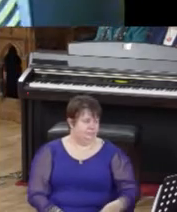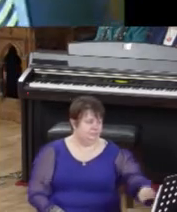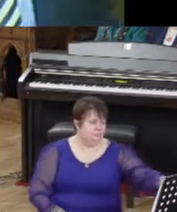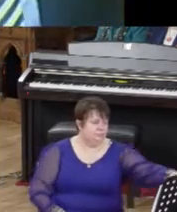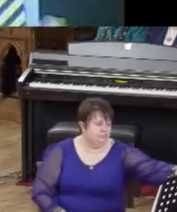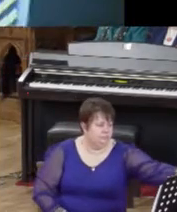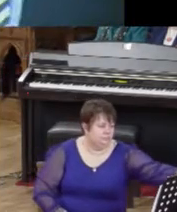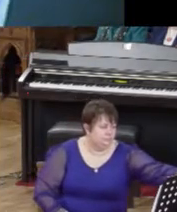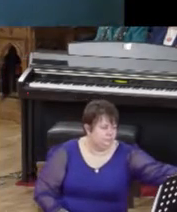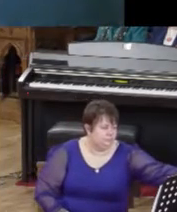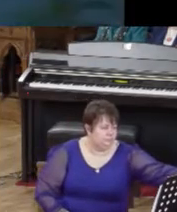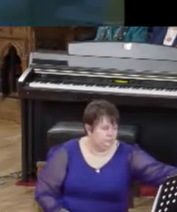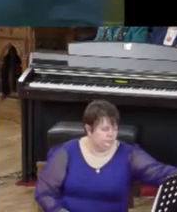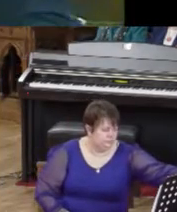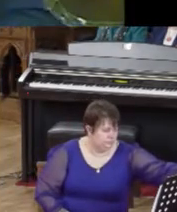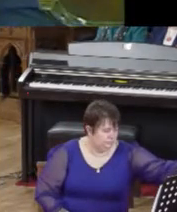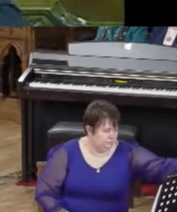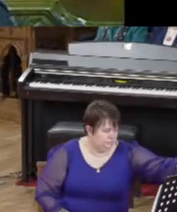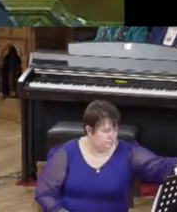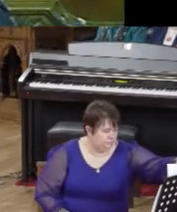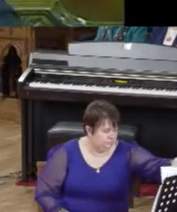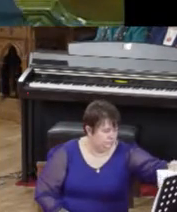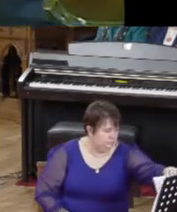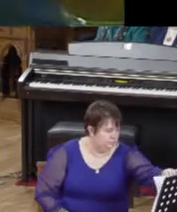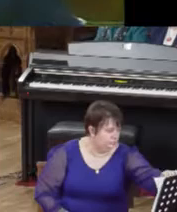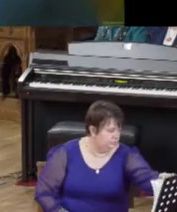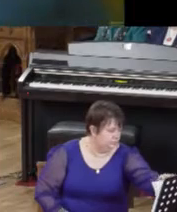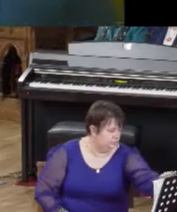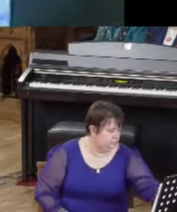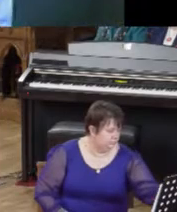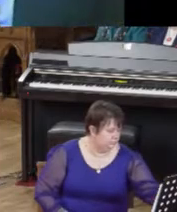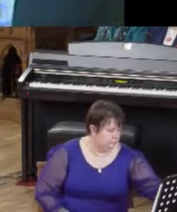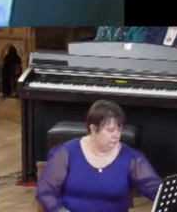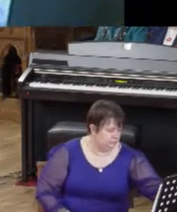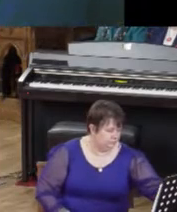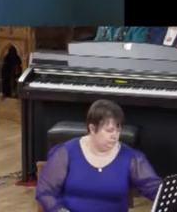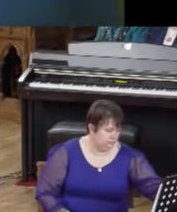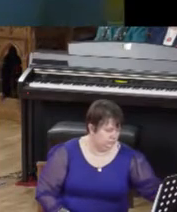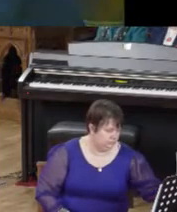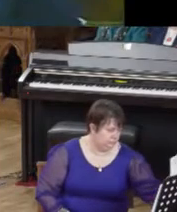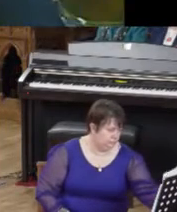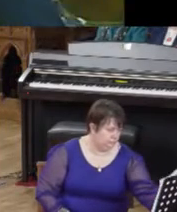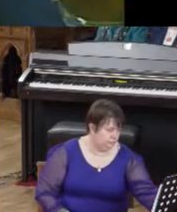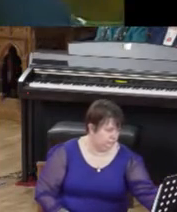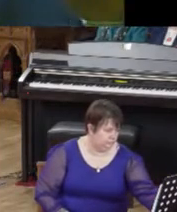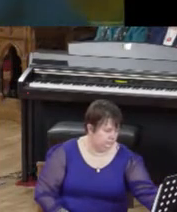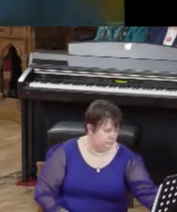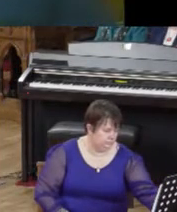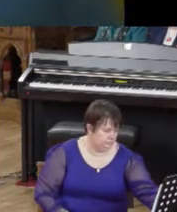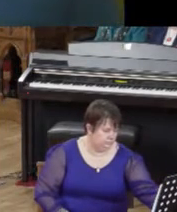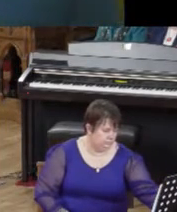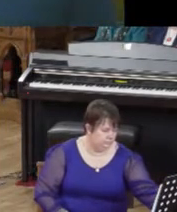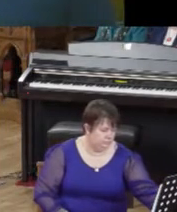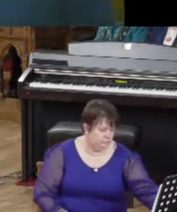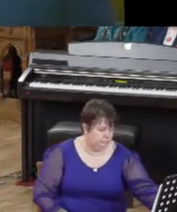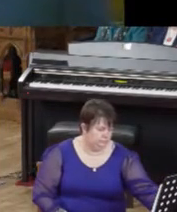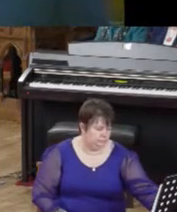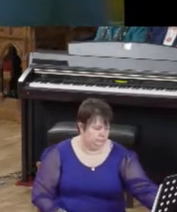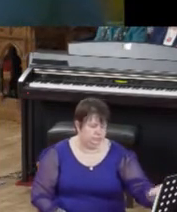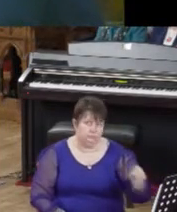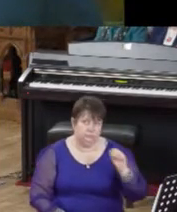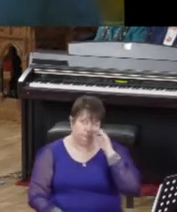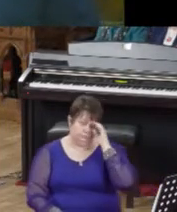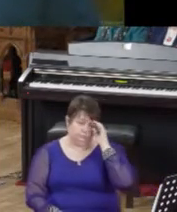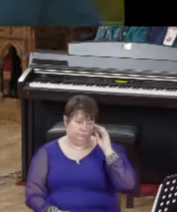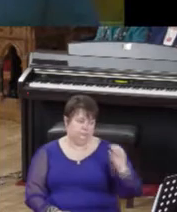We're going to turn to our Bible reading for this morning. If you have your own Bible, then you can follow there. If not, then the words will appear on the